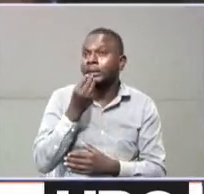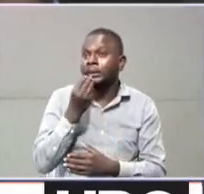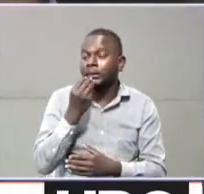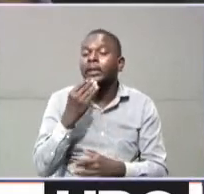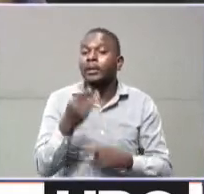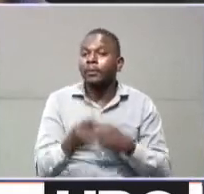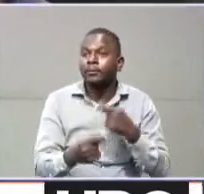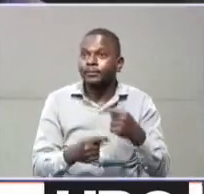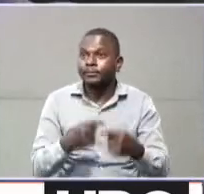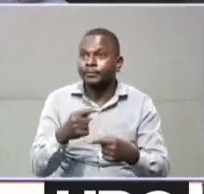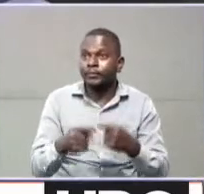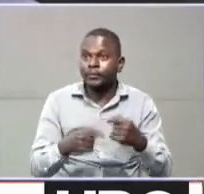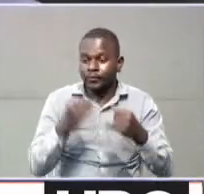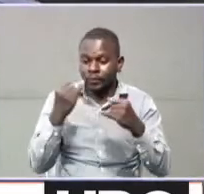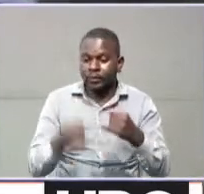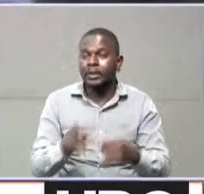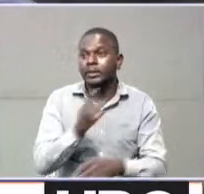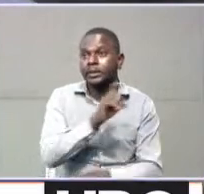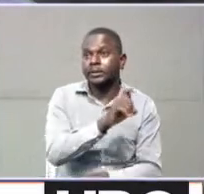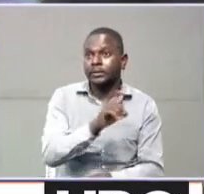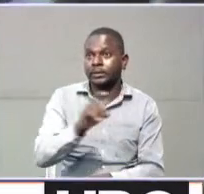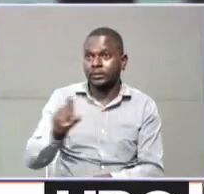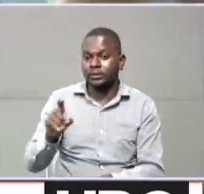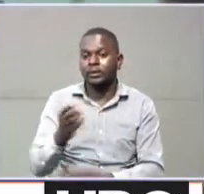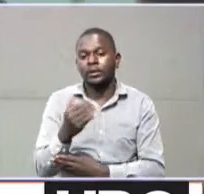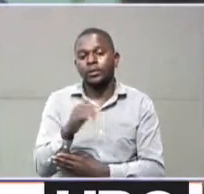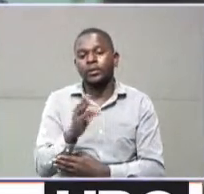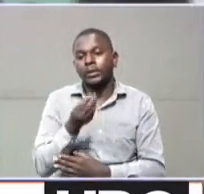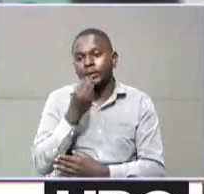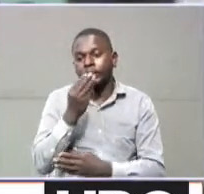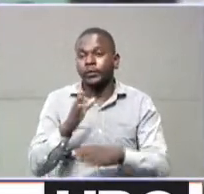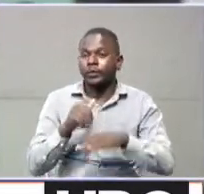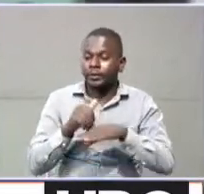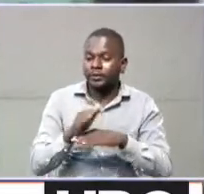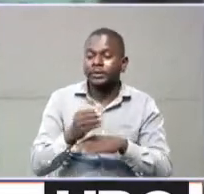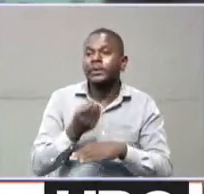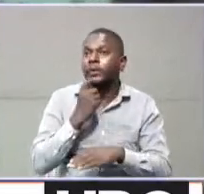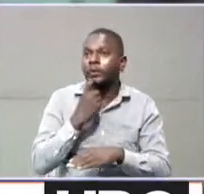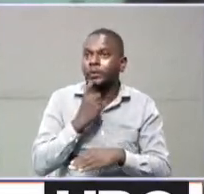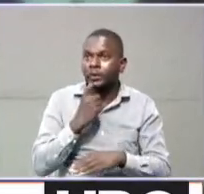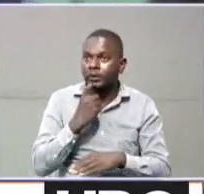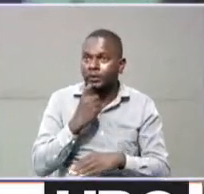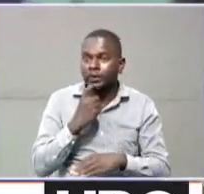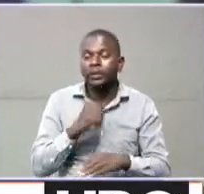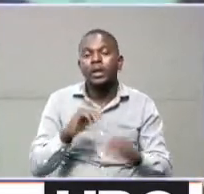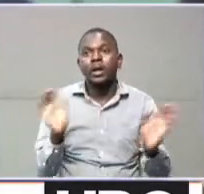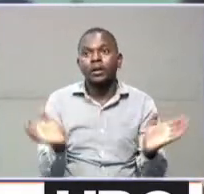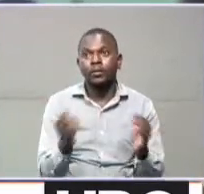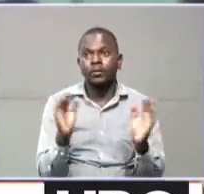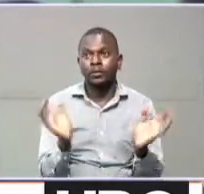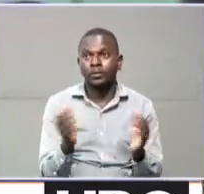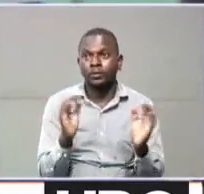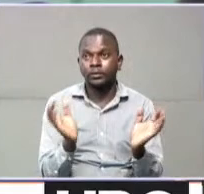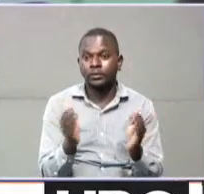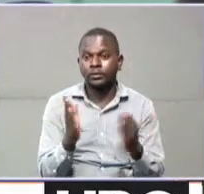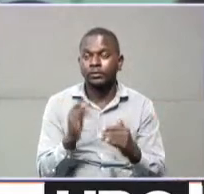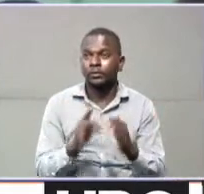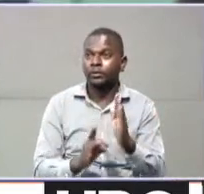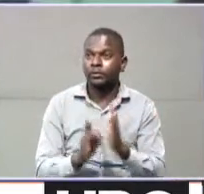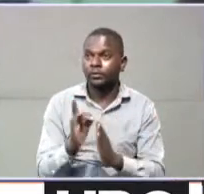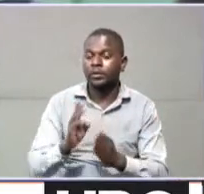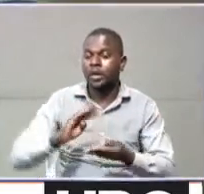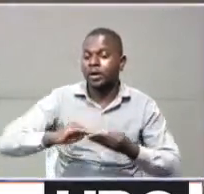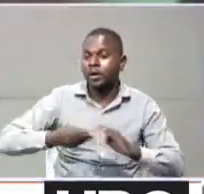the process is ending this week and more food will be sent to caramelia we have also mobilized development